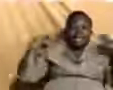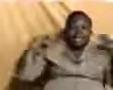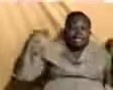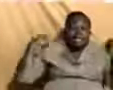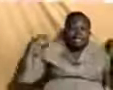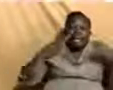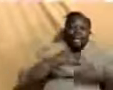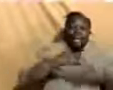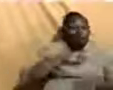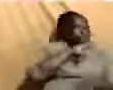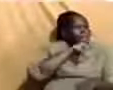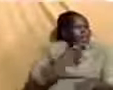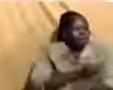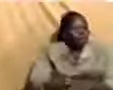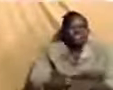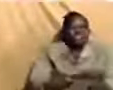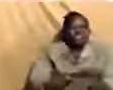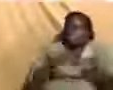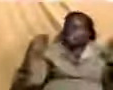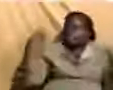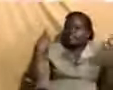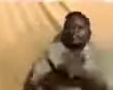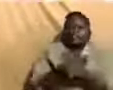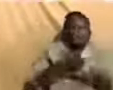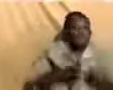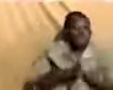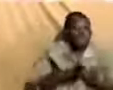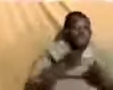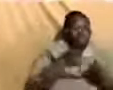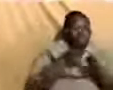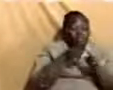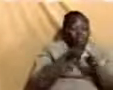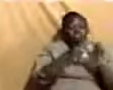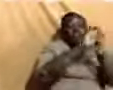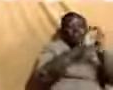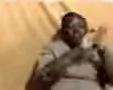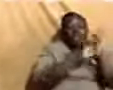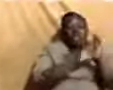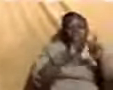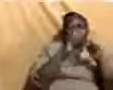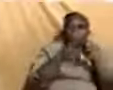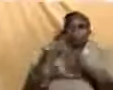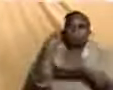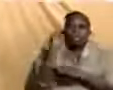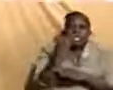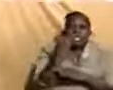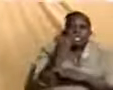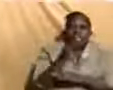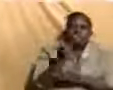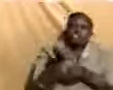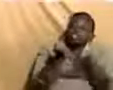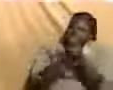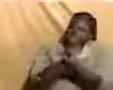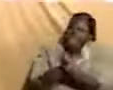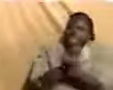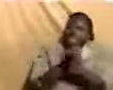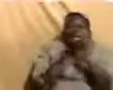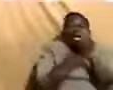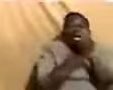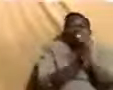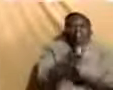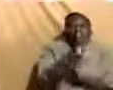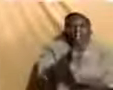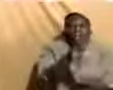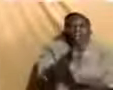our sovereign power in a manner different to this Constitution, but only when we change Article 1, Clause 1.